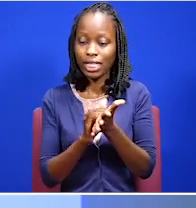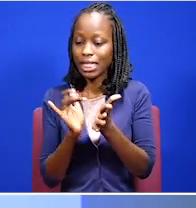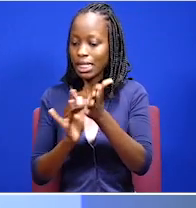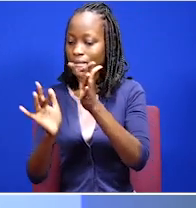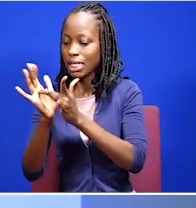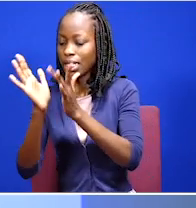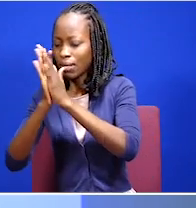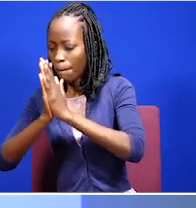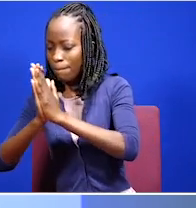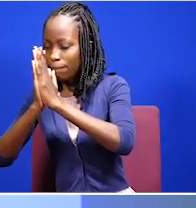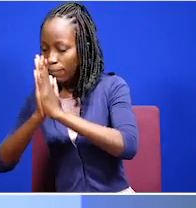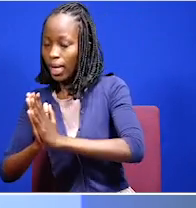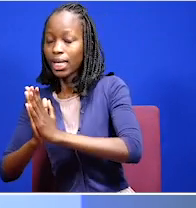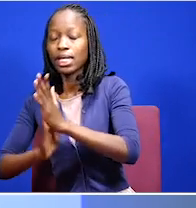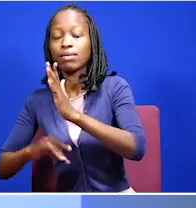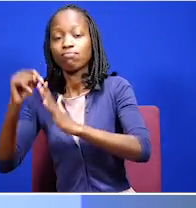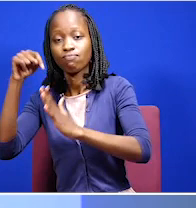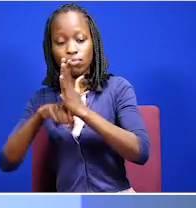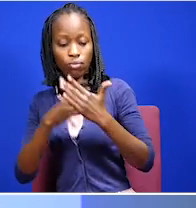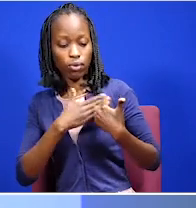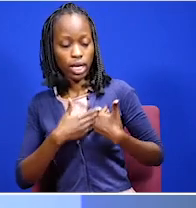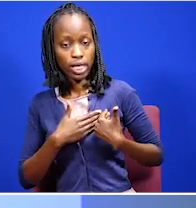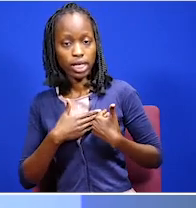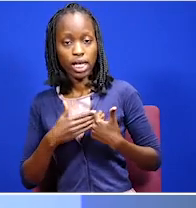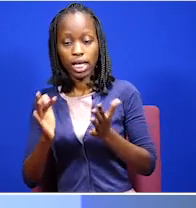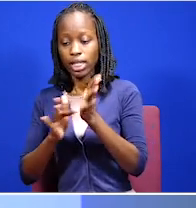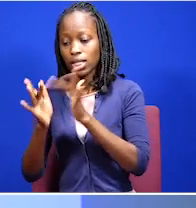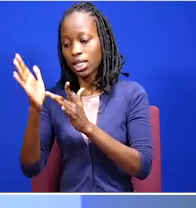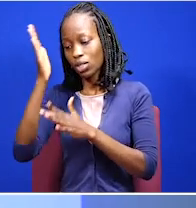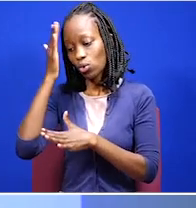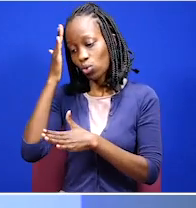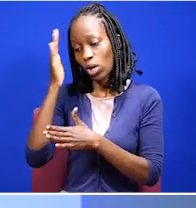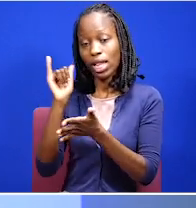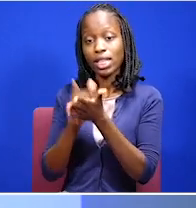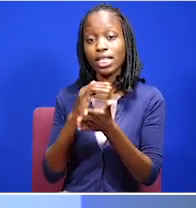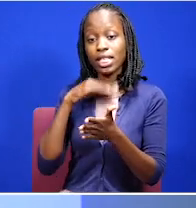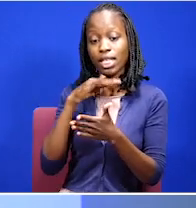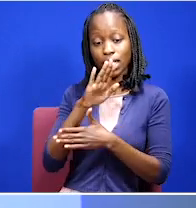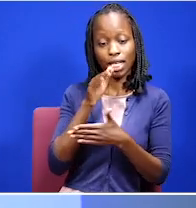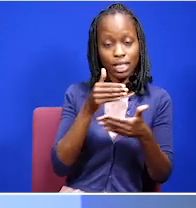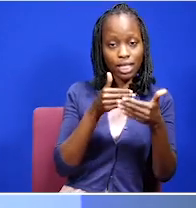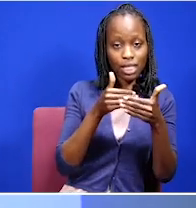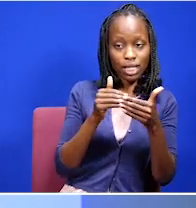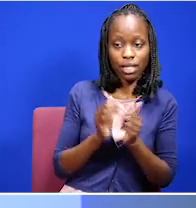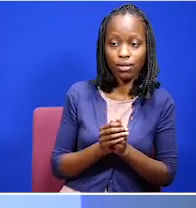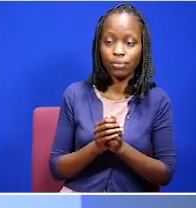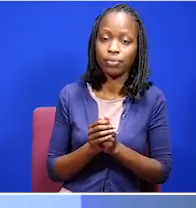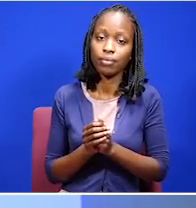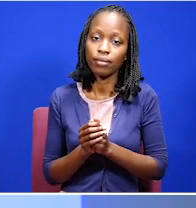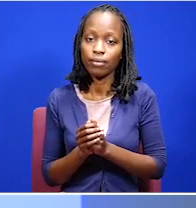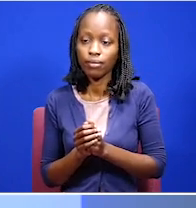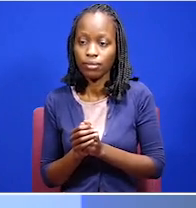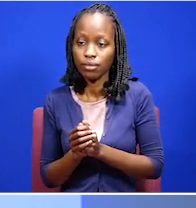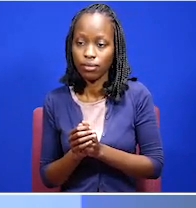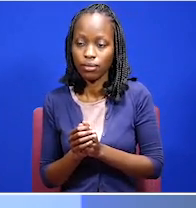Jesus prayed even more earnestly. He realized that the final hour was here.